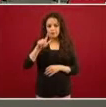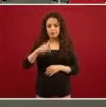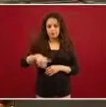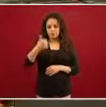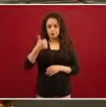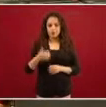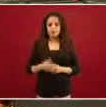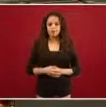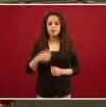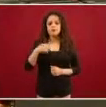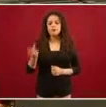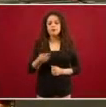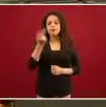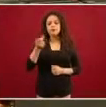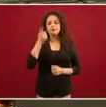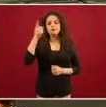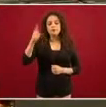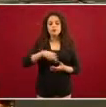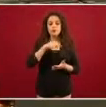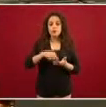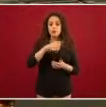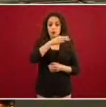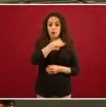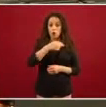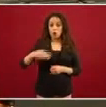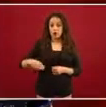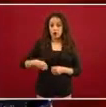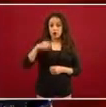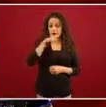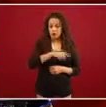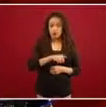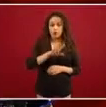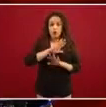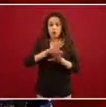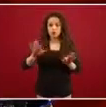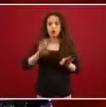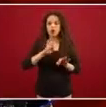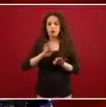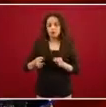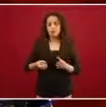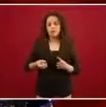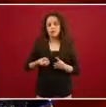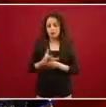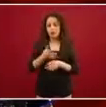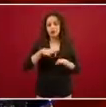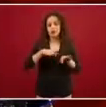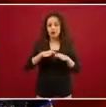I want to ask about the municipalities that will be lifting the quarantine restrictions. I think